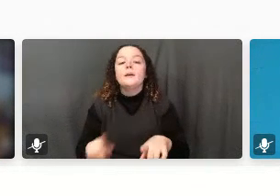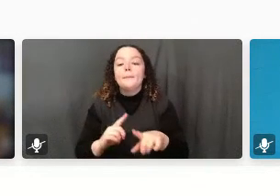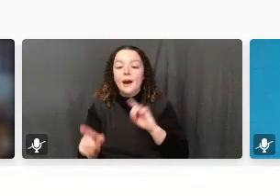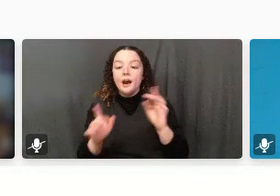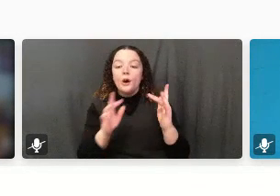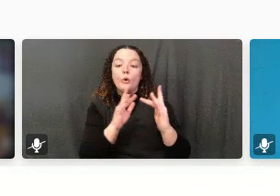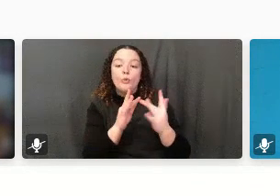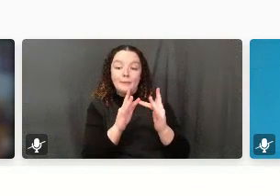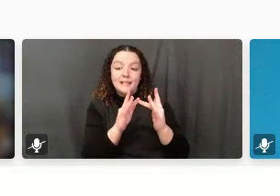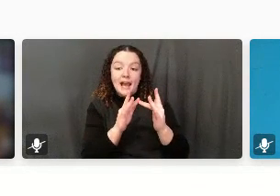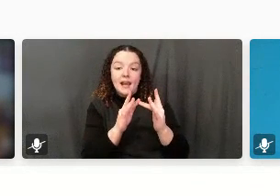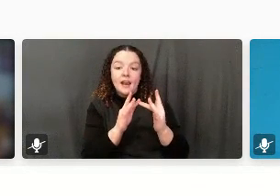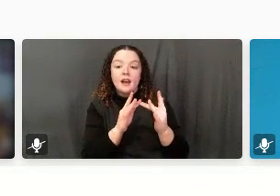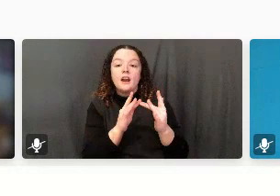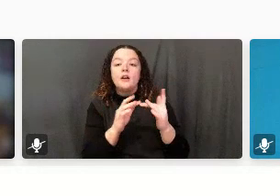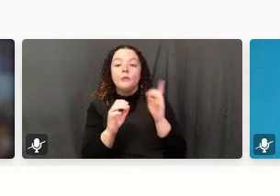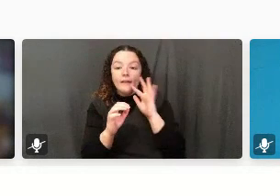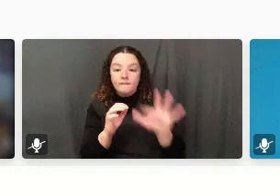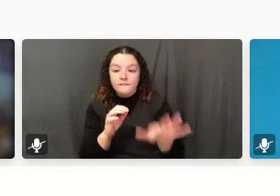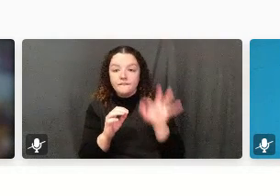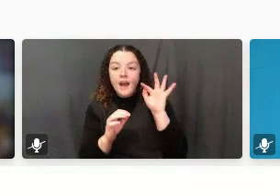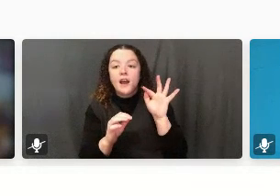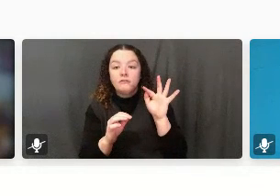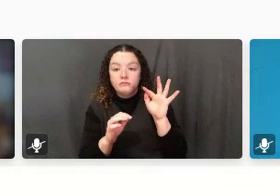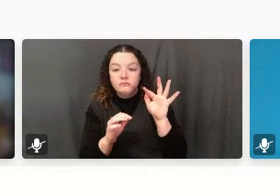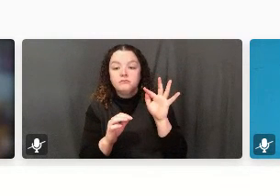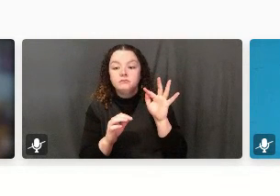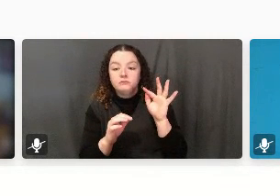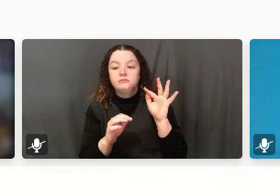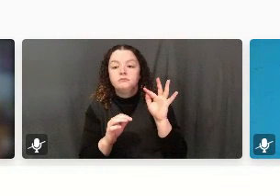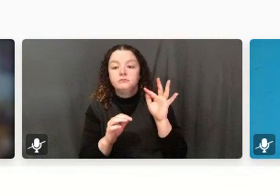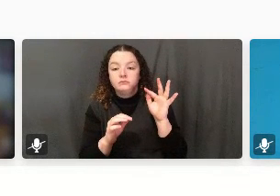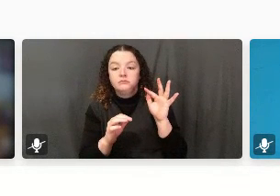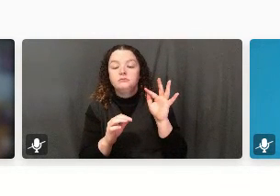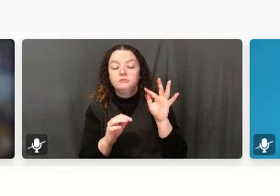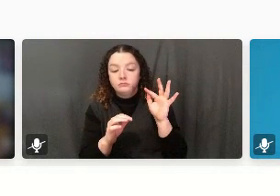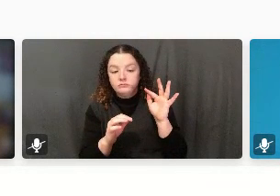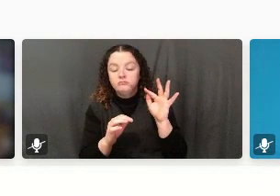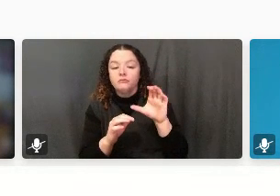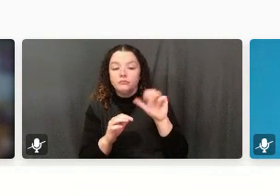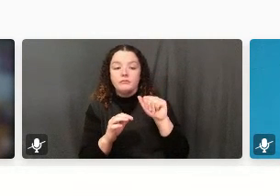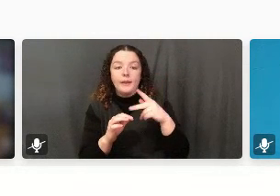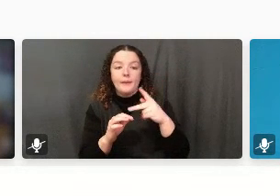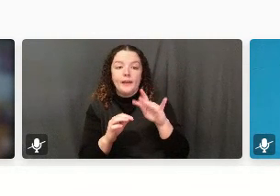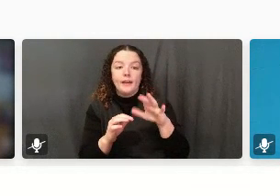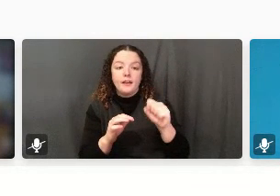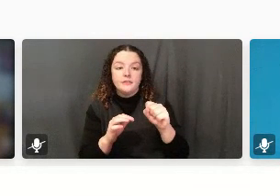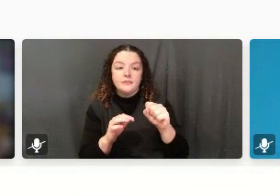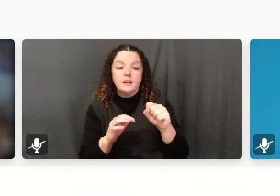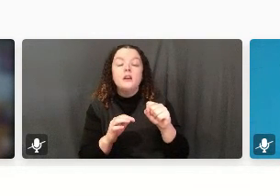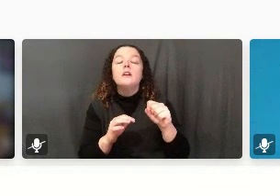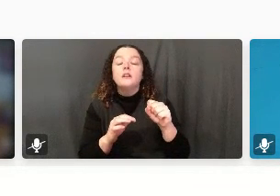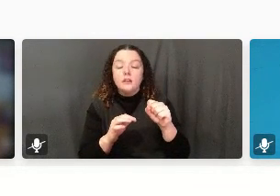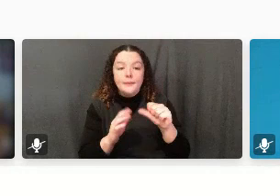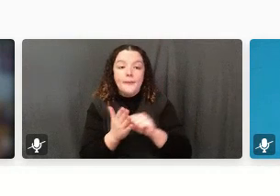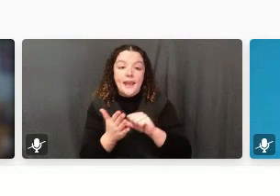down menu, you can find the Campaigns page. From there, basically, your limit is 8 times the number of